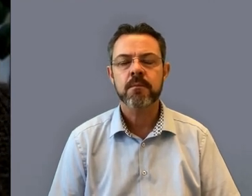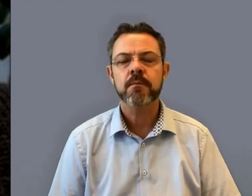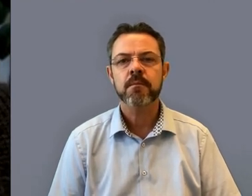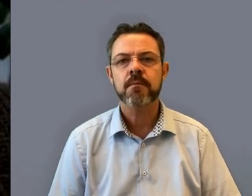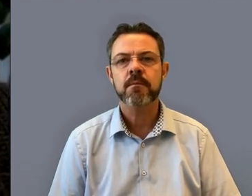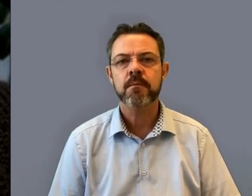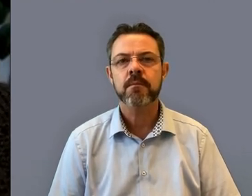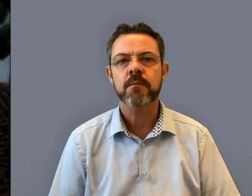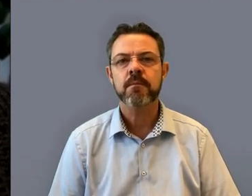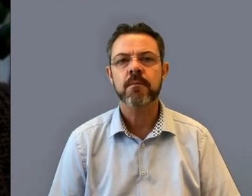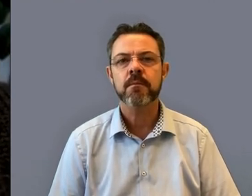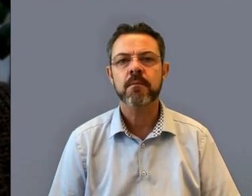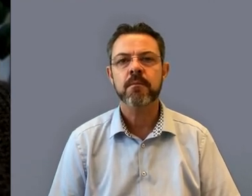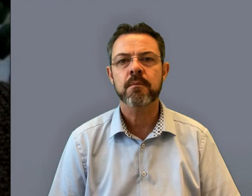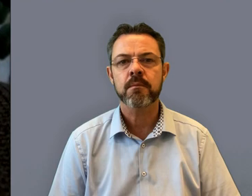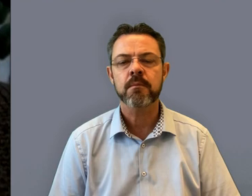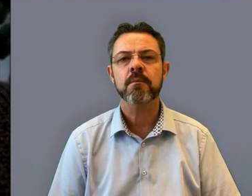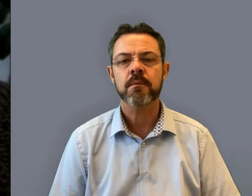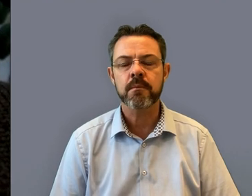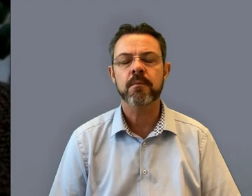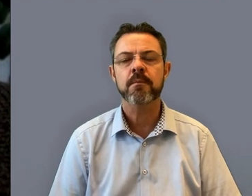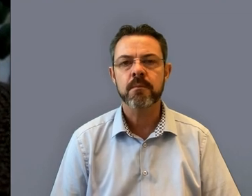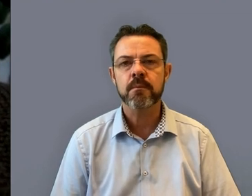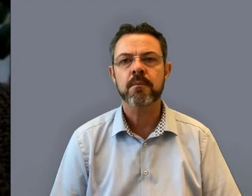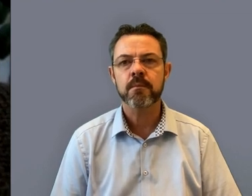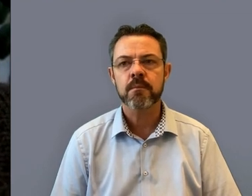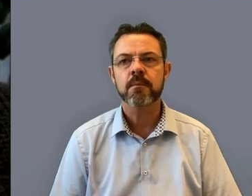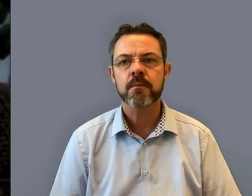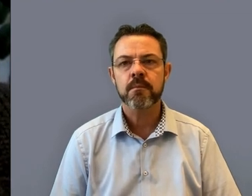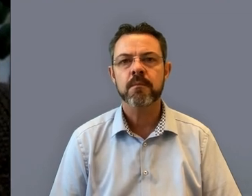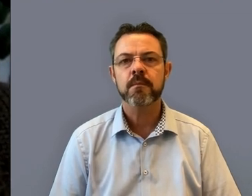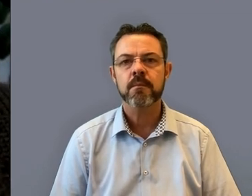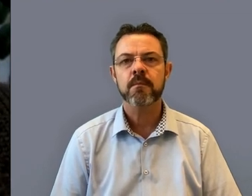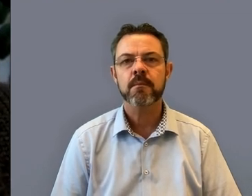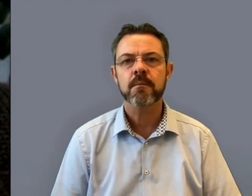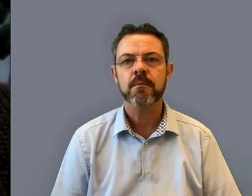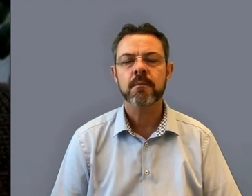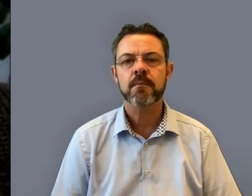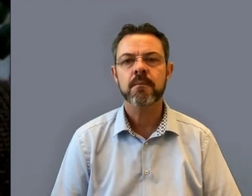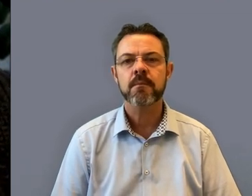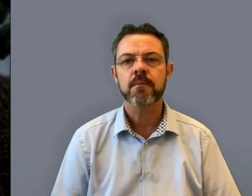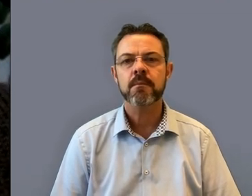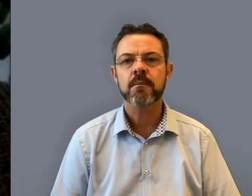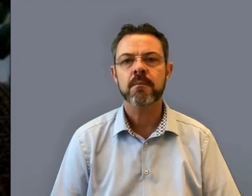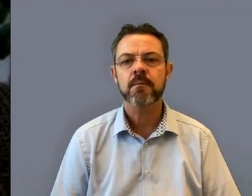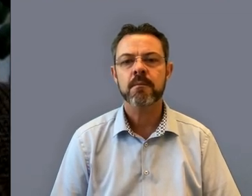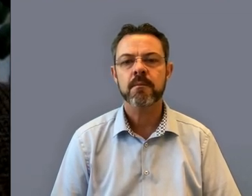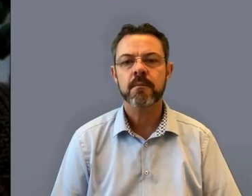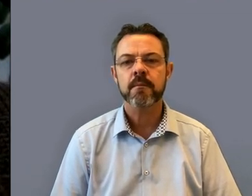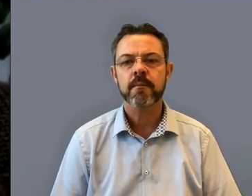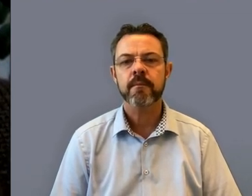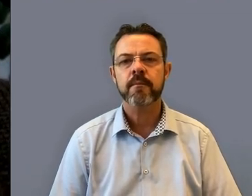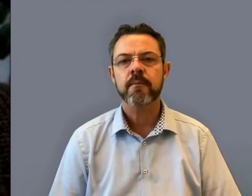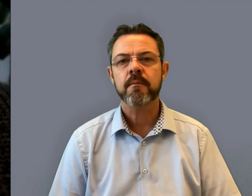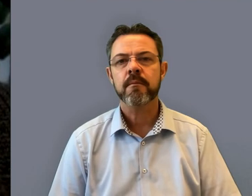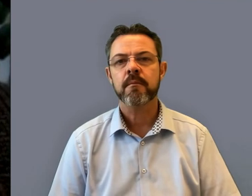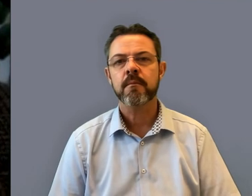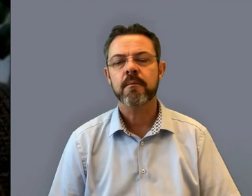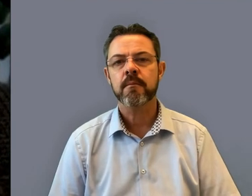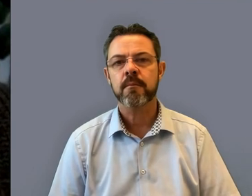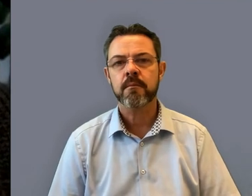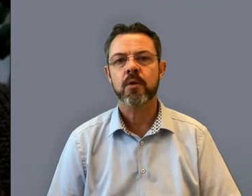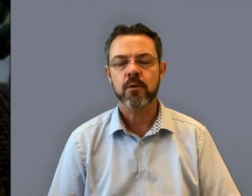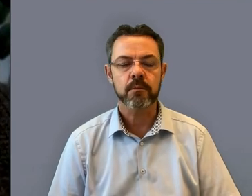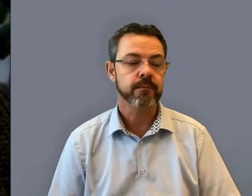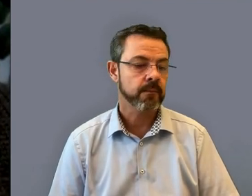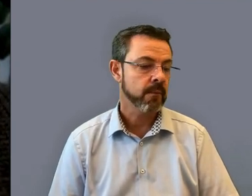then usually some of the big players fall over and some of the smaller players rise to the top because they were just able to exploit